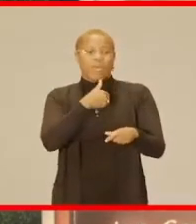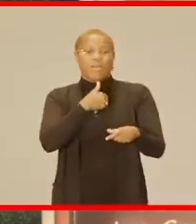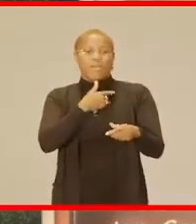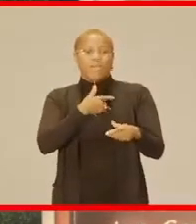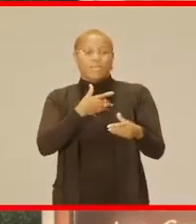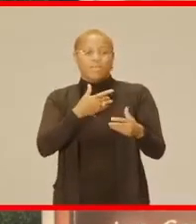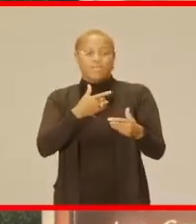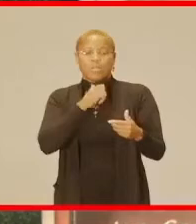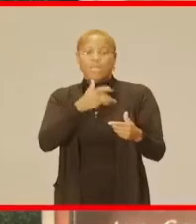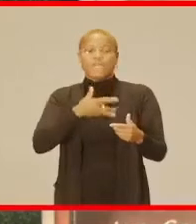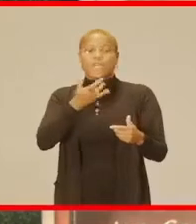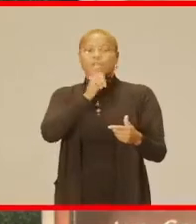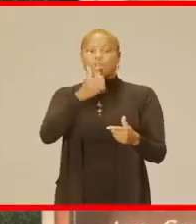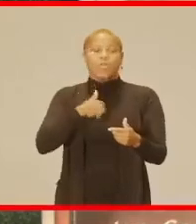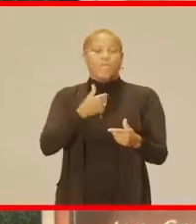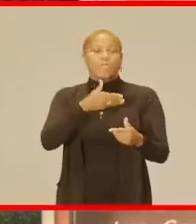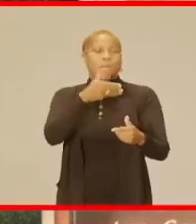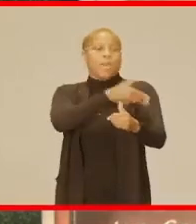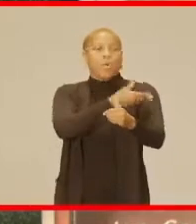have.